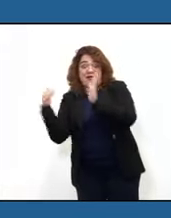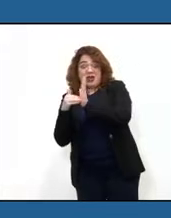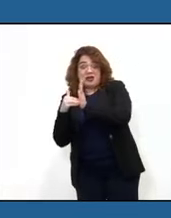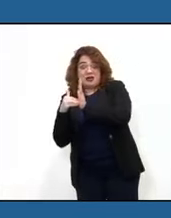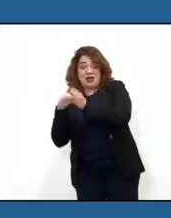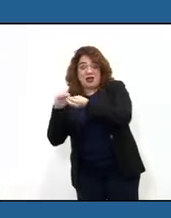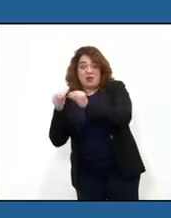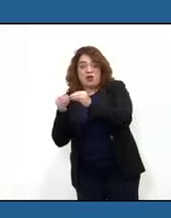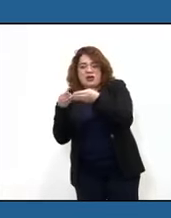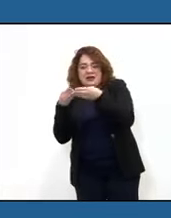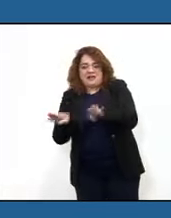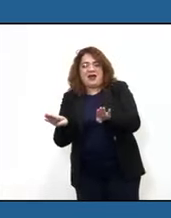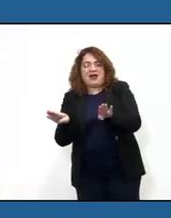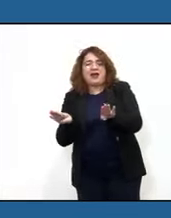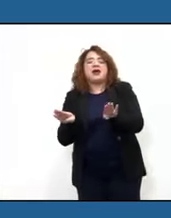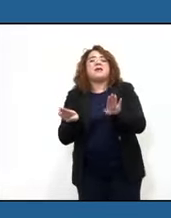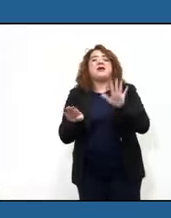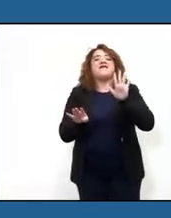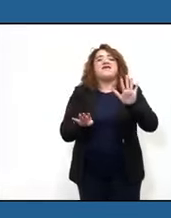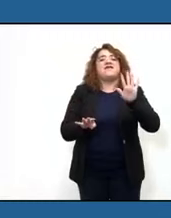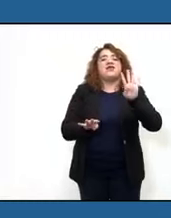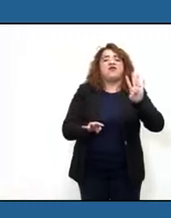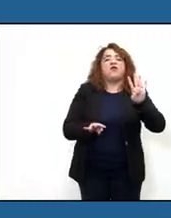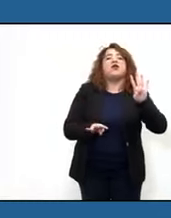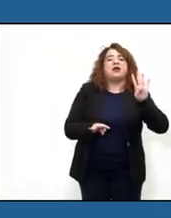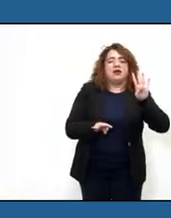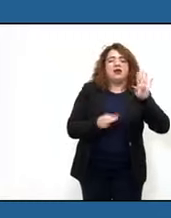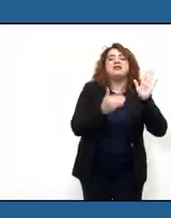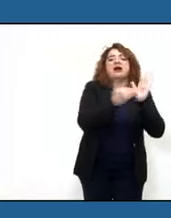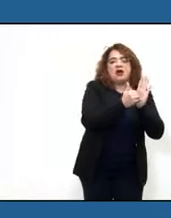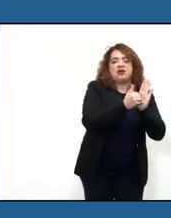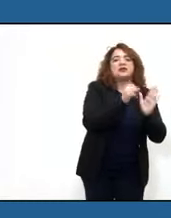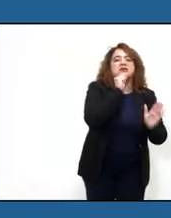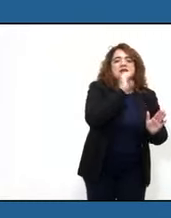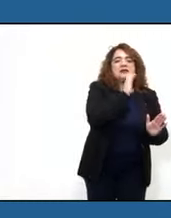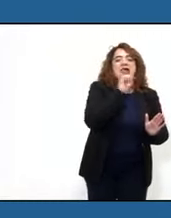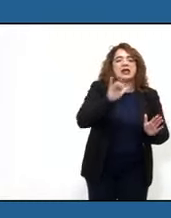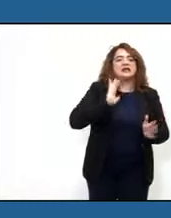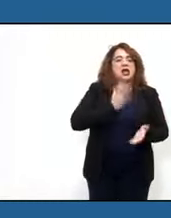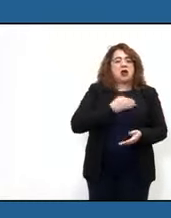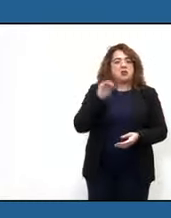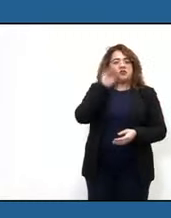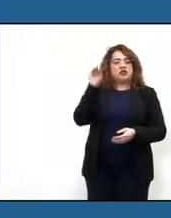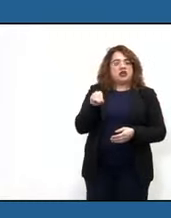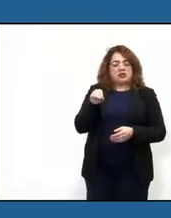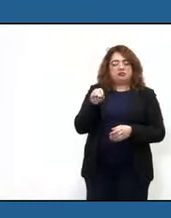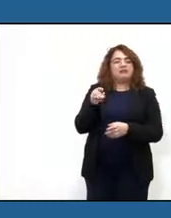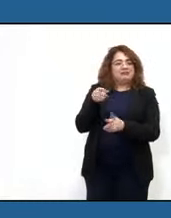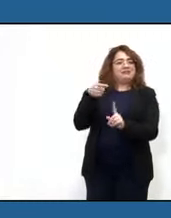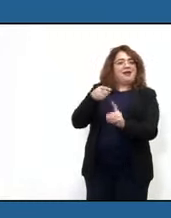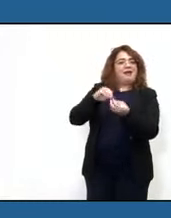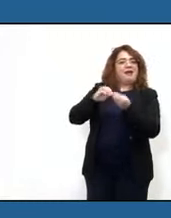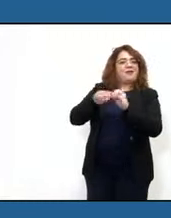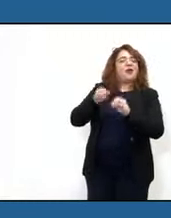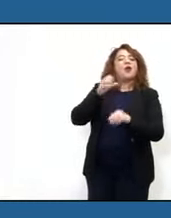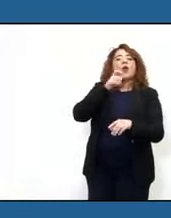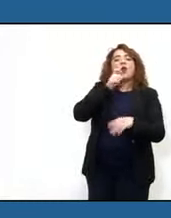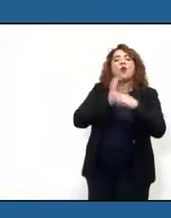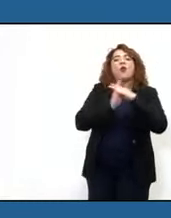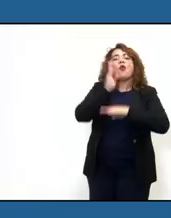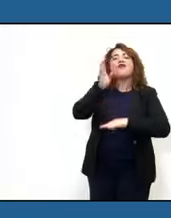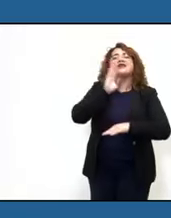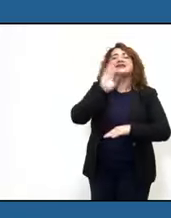number divided by approximately 54,000. And that's how we know what our percentage is of older adults who have been vaccinated.